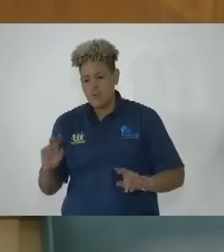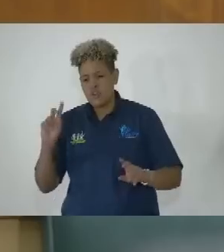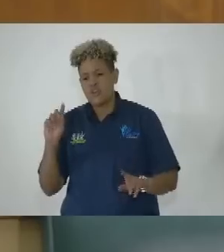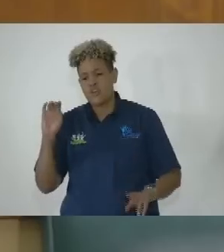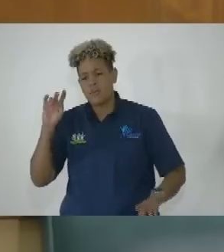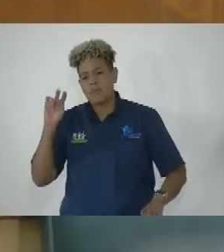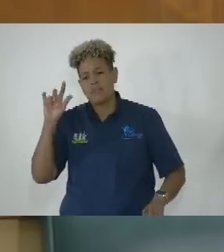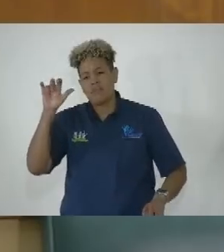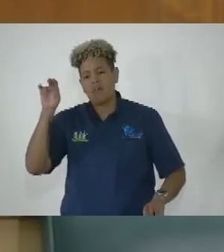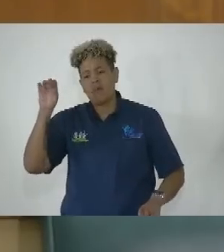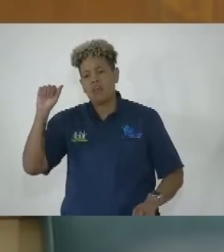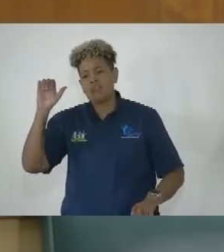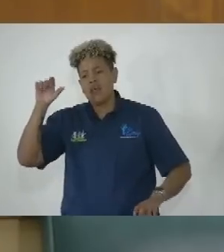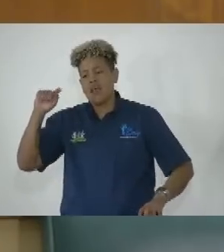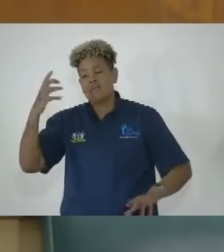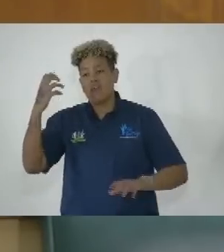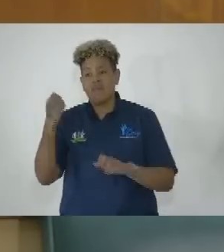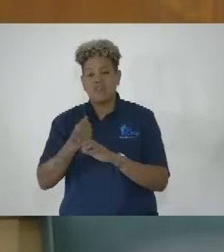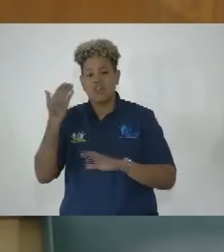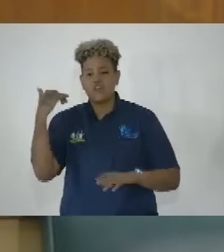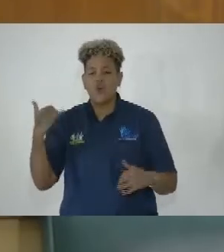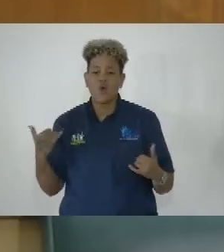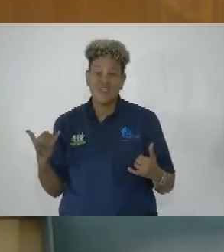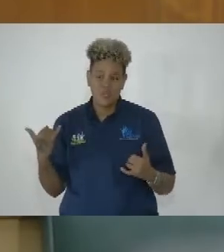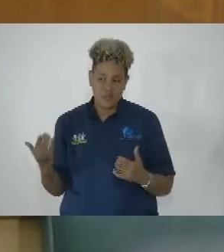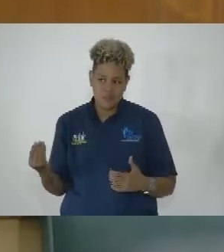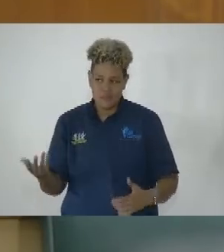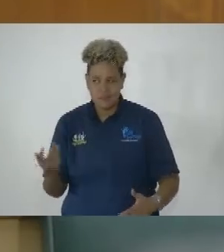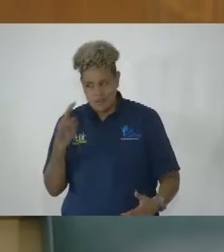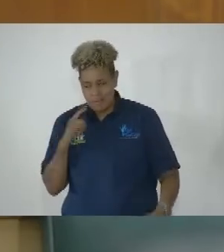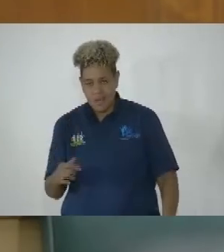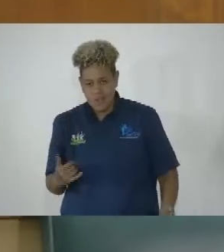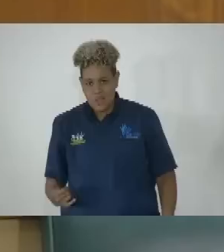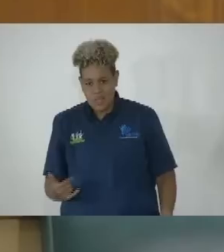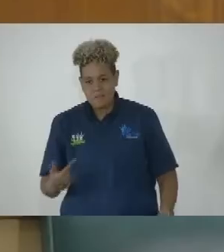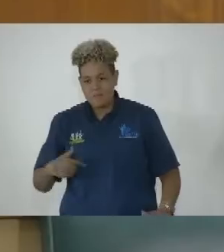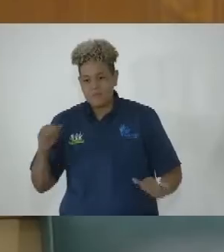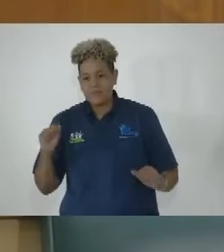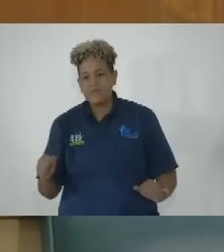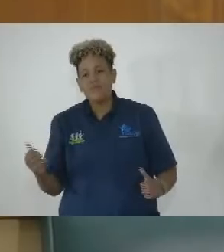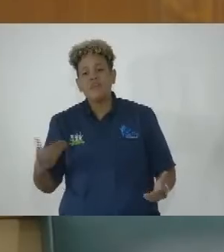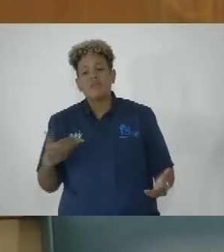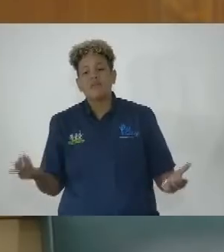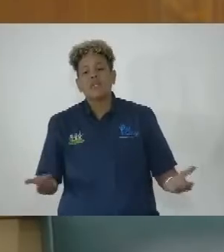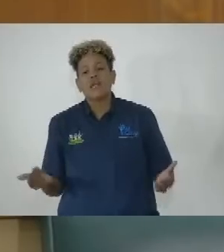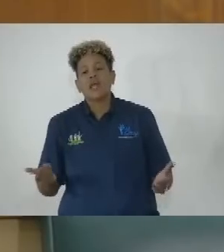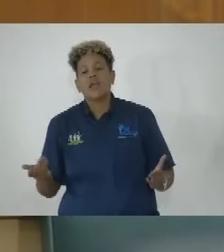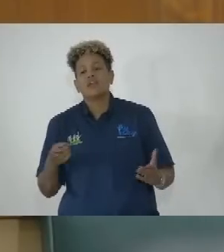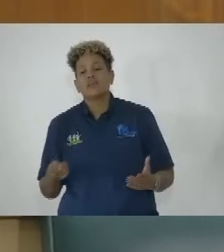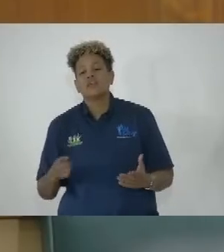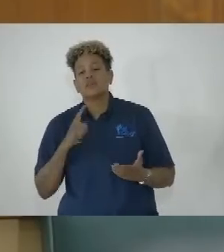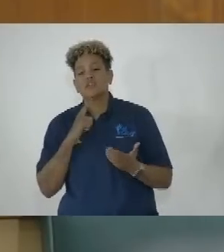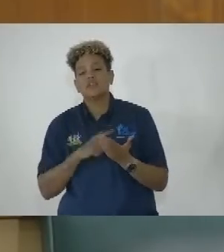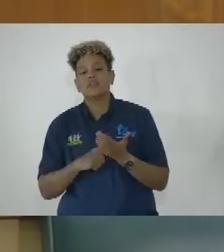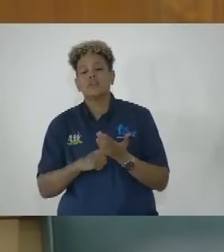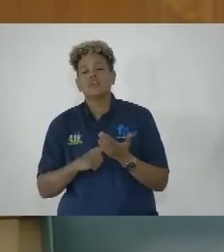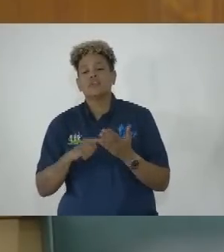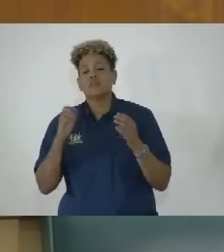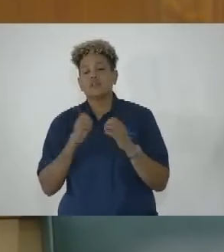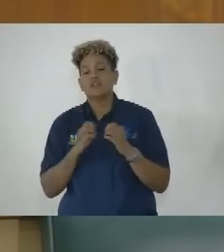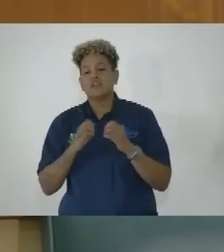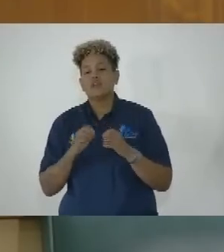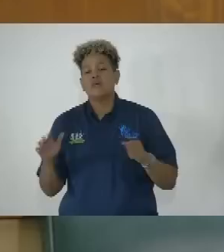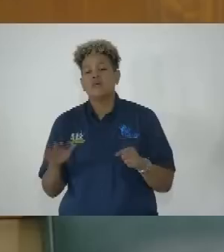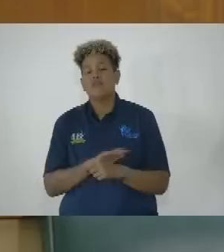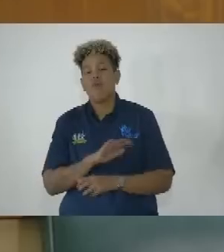Violence Act. And today, we would have been here to discuss a more